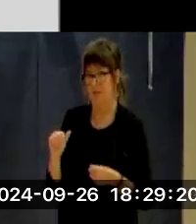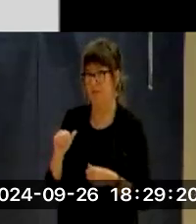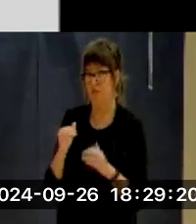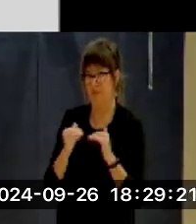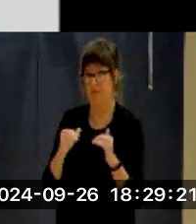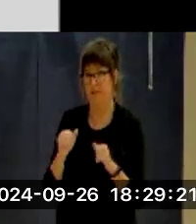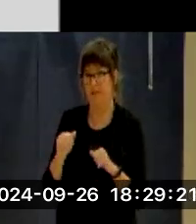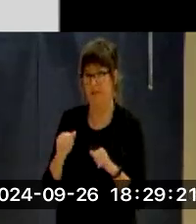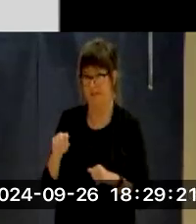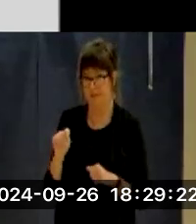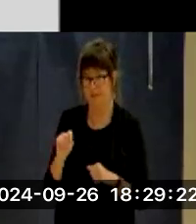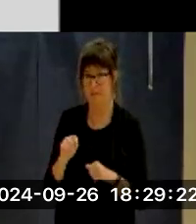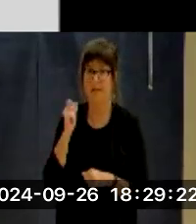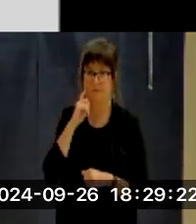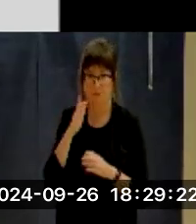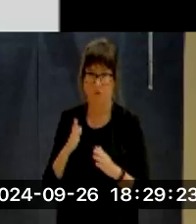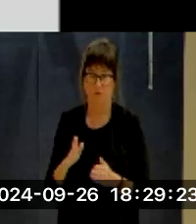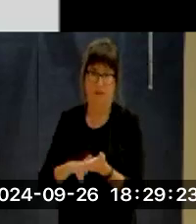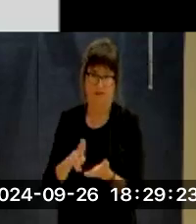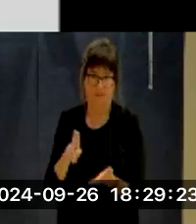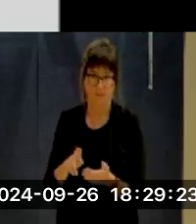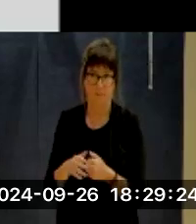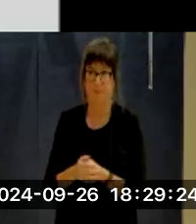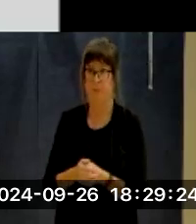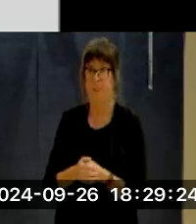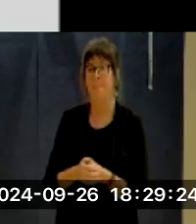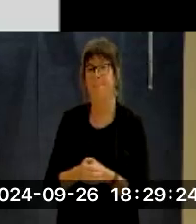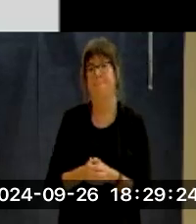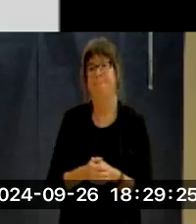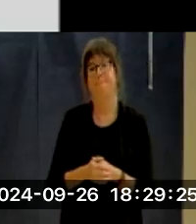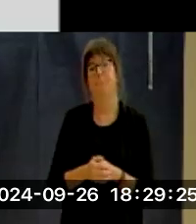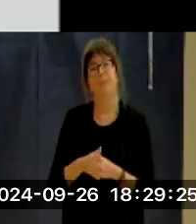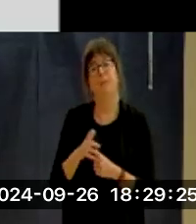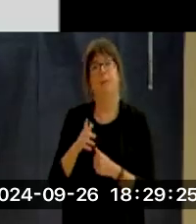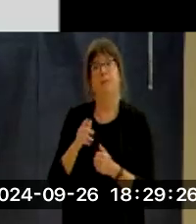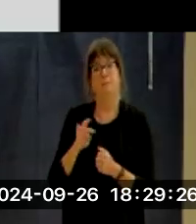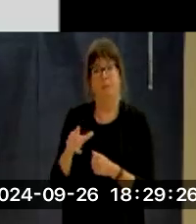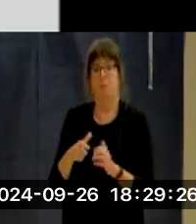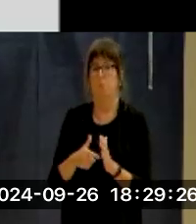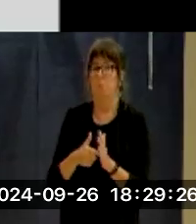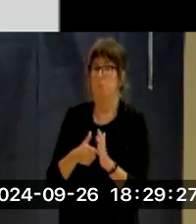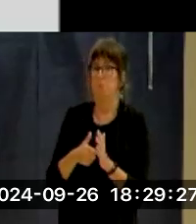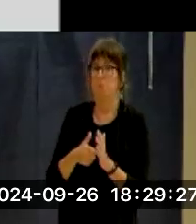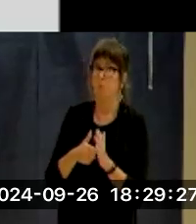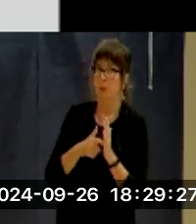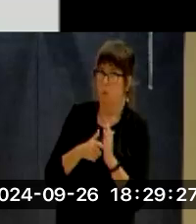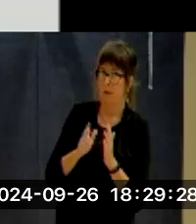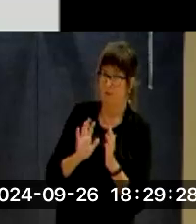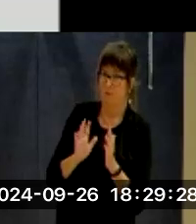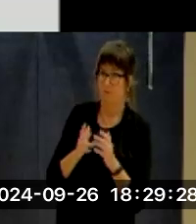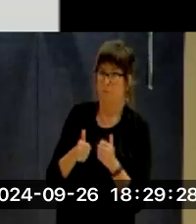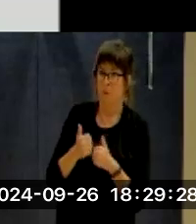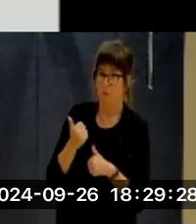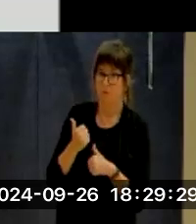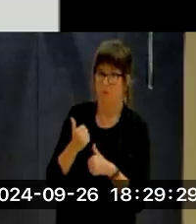unanimously, and Governor Newsom signed it. The bill requires most, required most local law